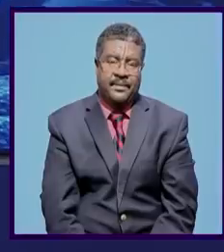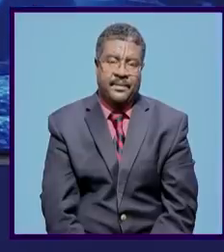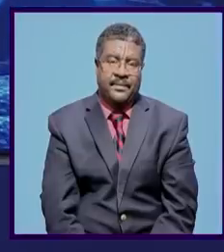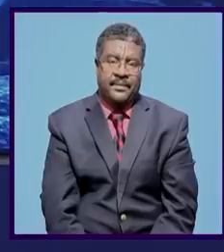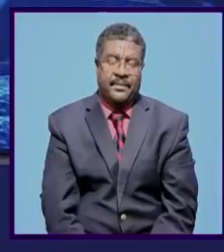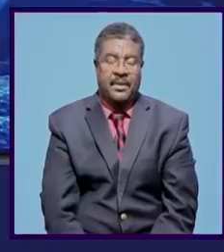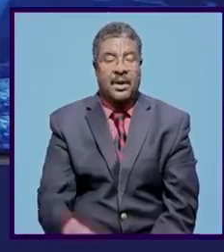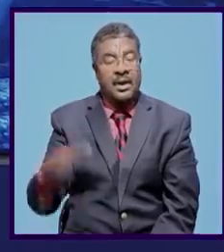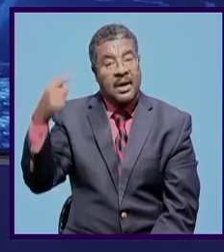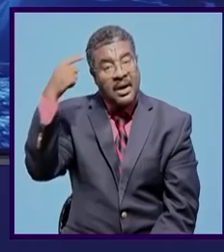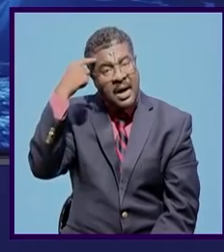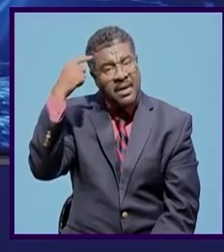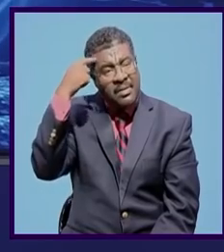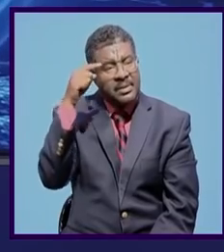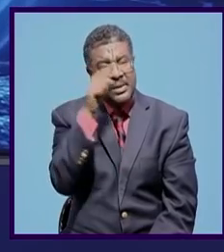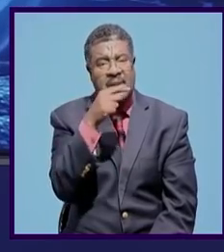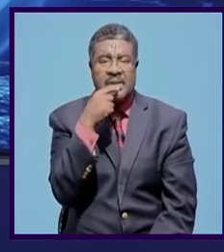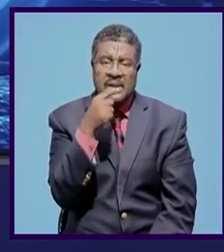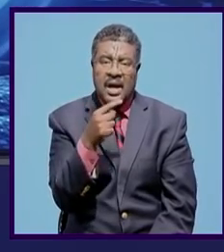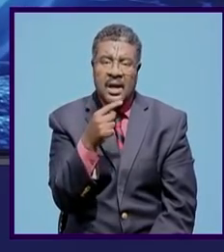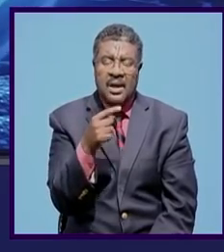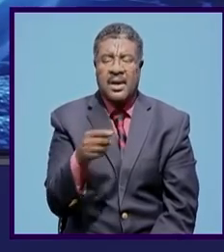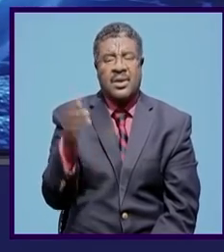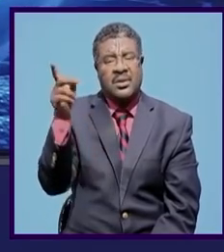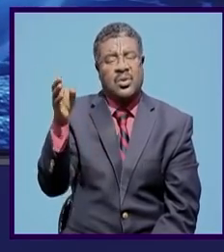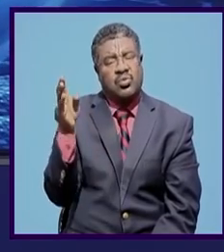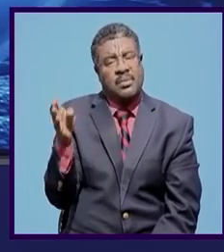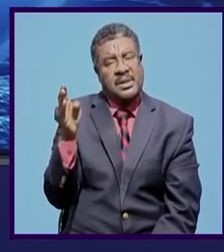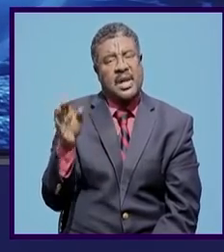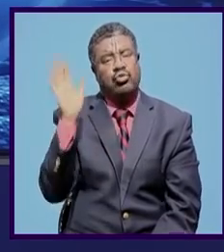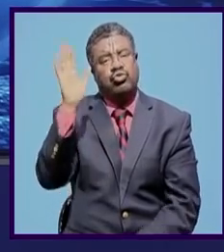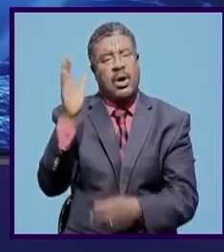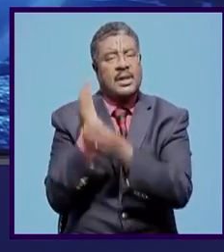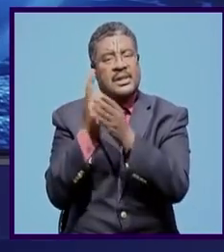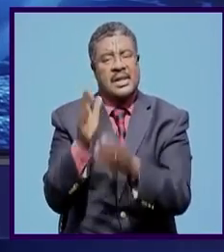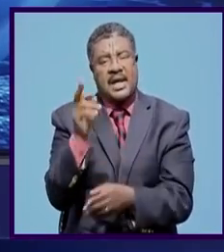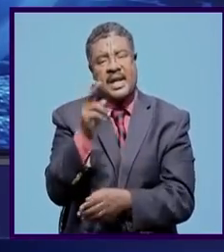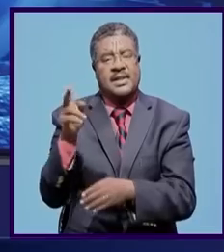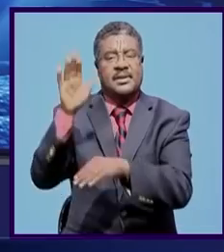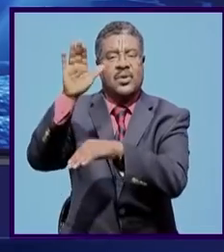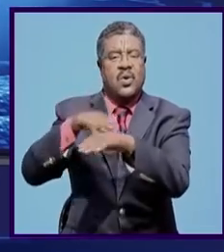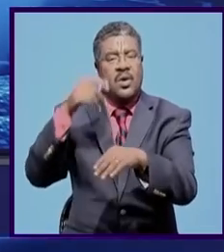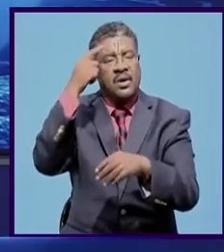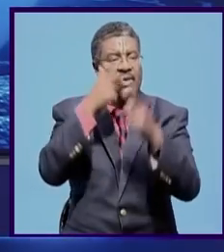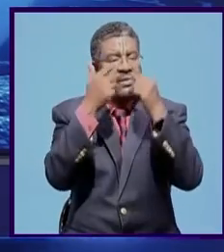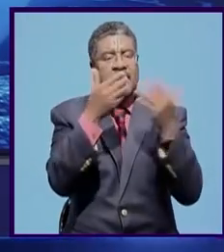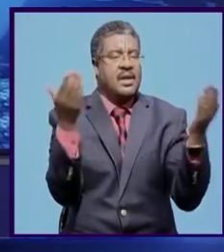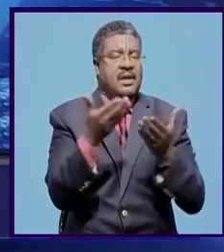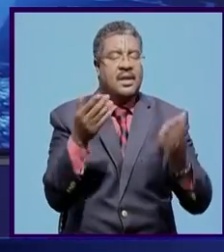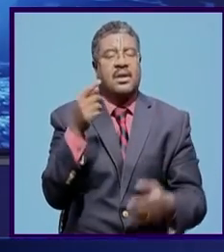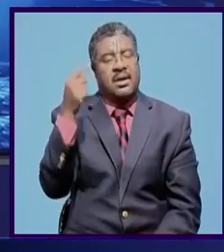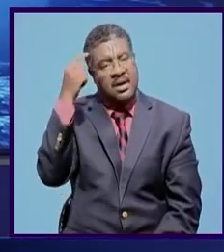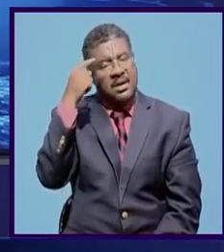and government has dismissed claims by the UPND that its leader Hakainde Hichilema was not invited to the state funeral of Zambia's